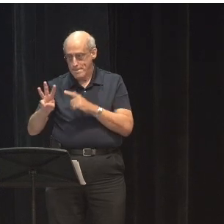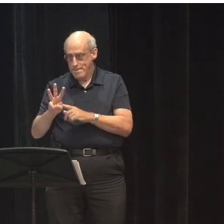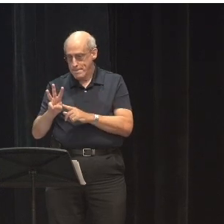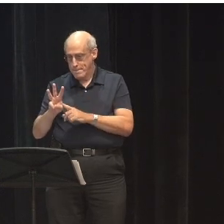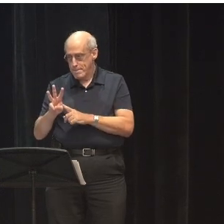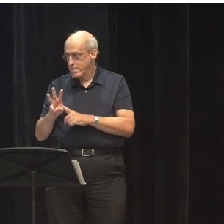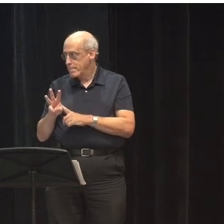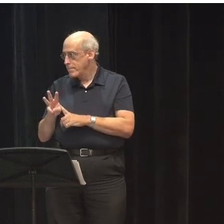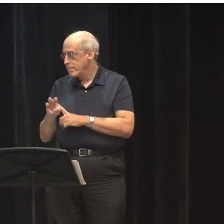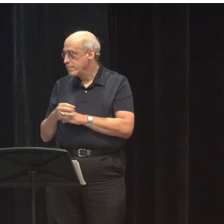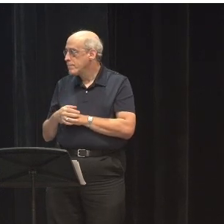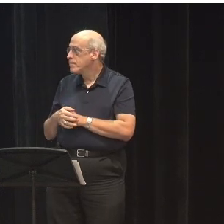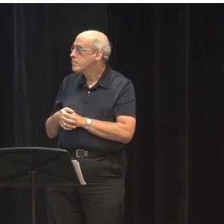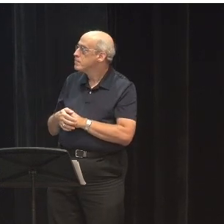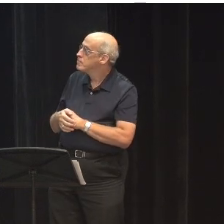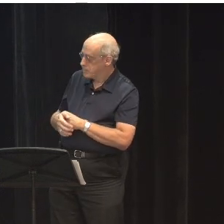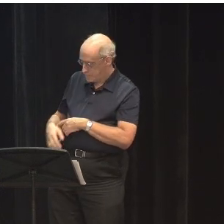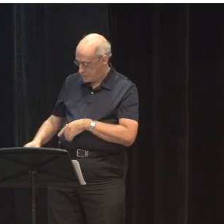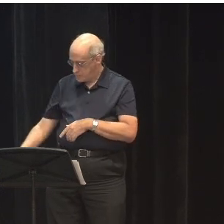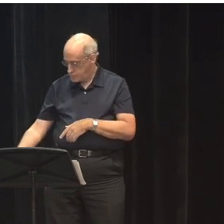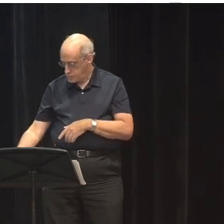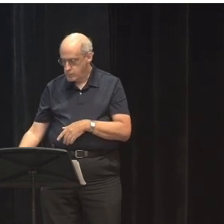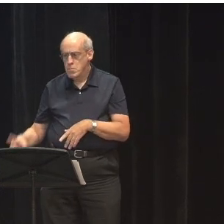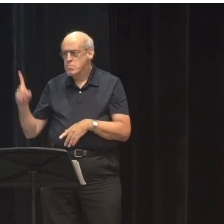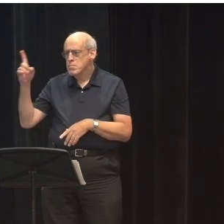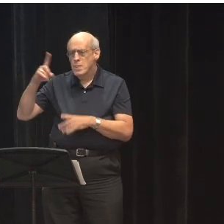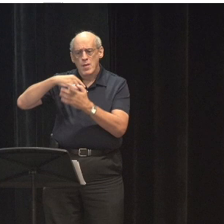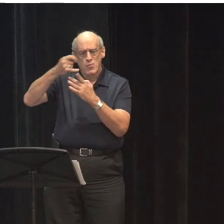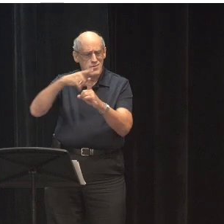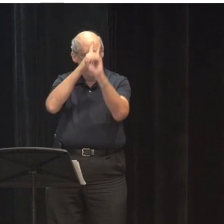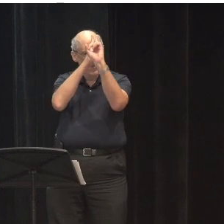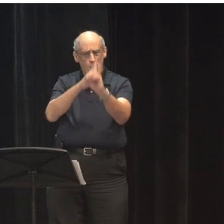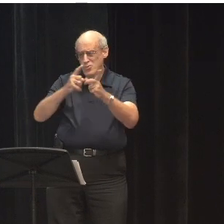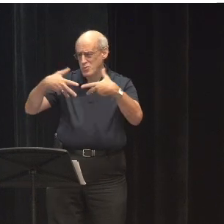that'll appear in the final slide, the link. So what are the project objectives?